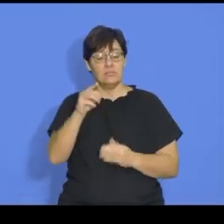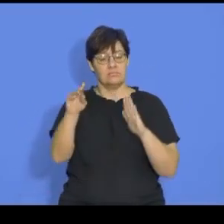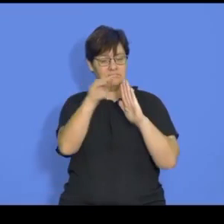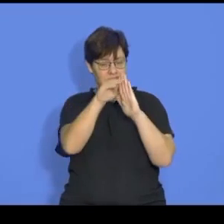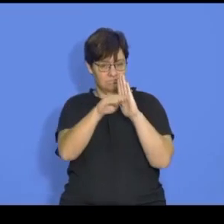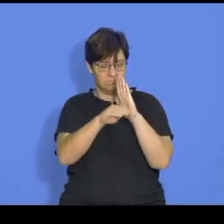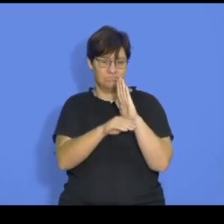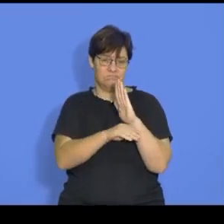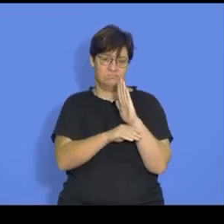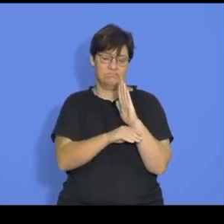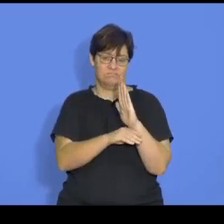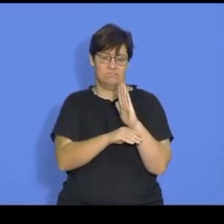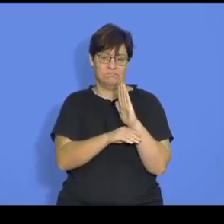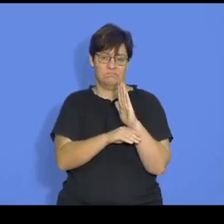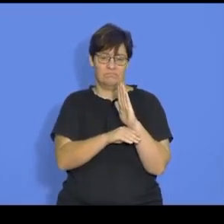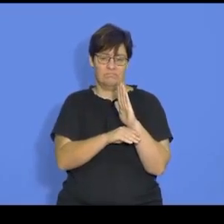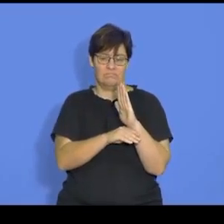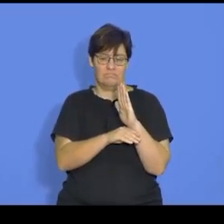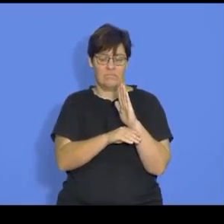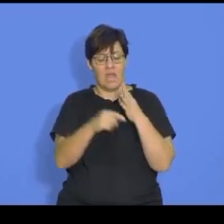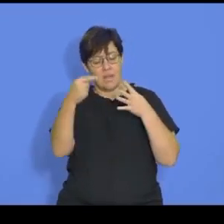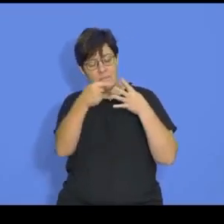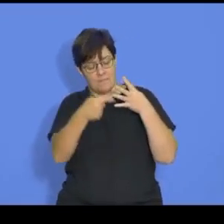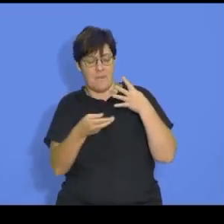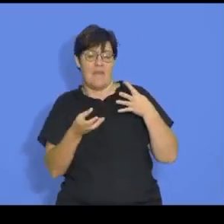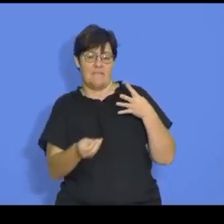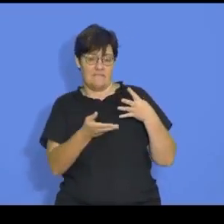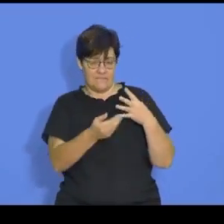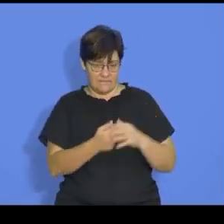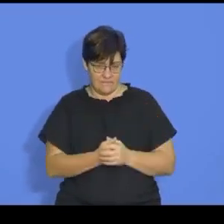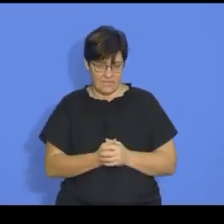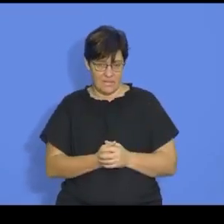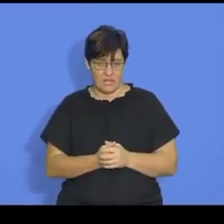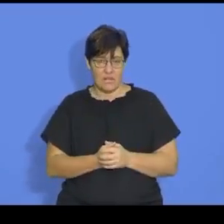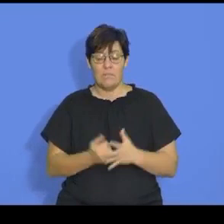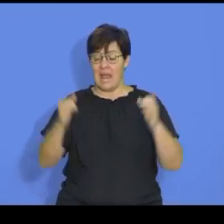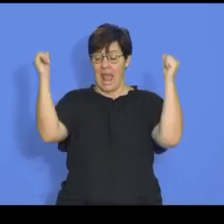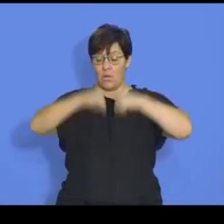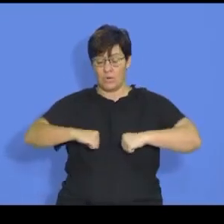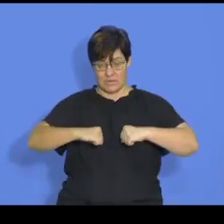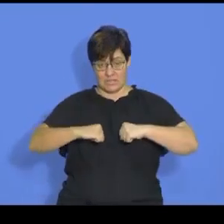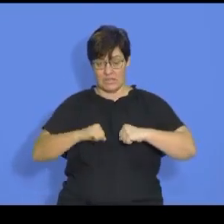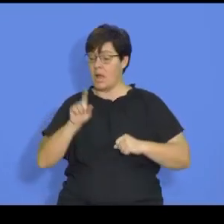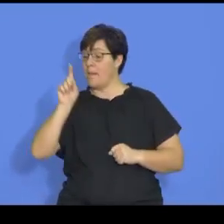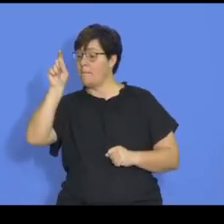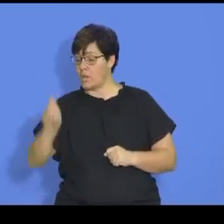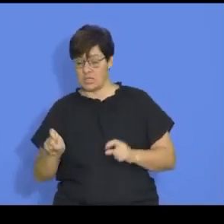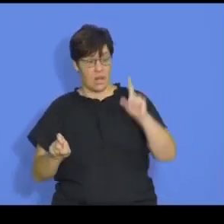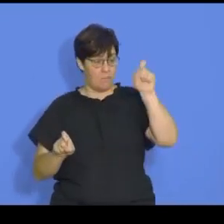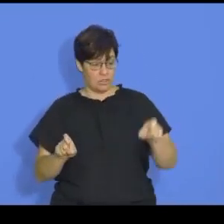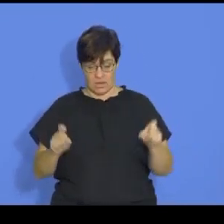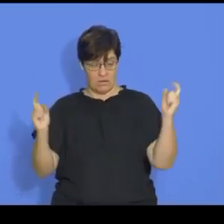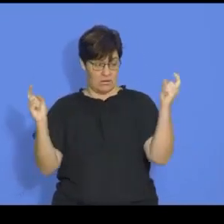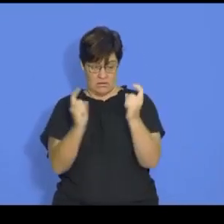will list the following. Okay, let's say that one more time. So it's an agreement between two or